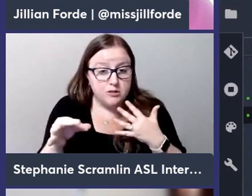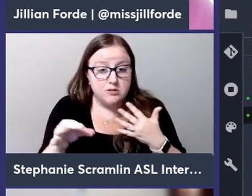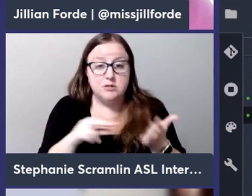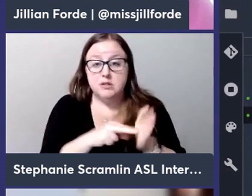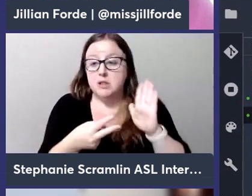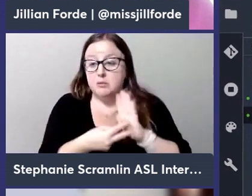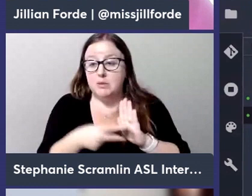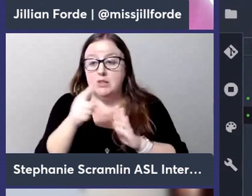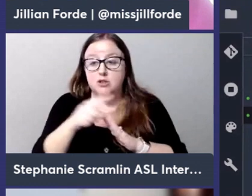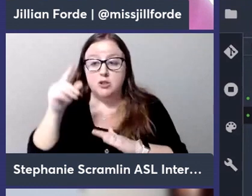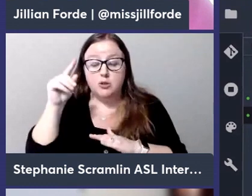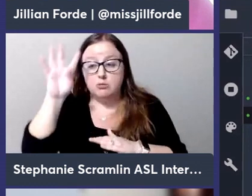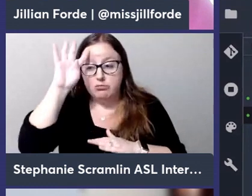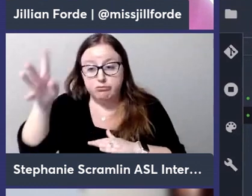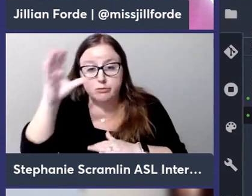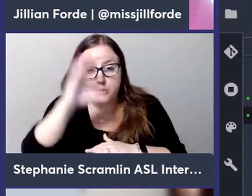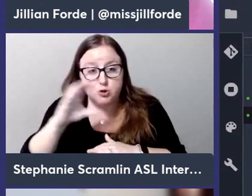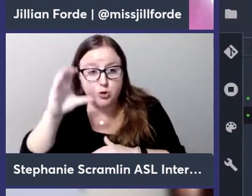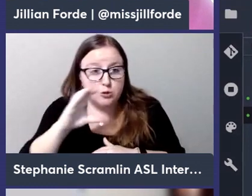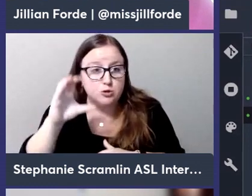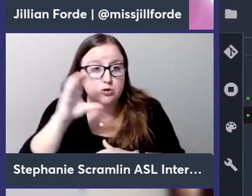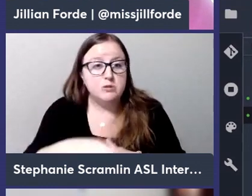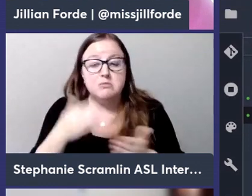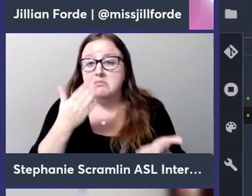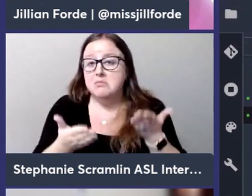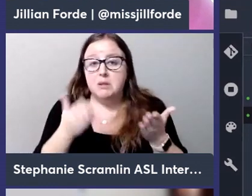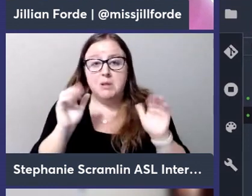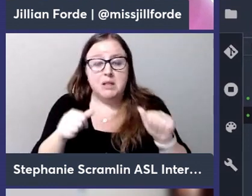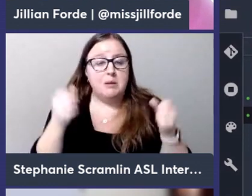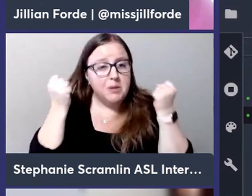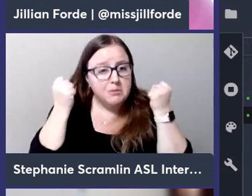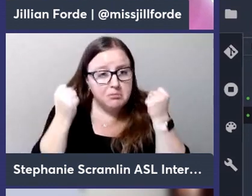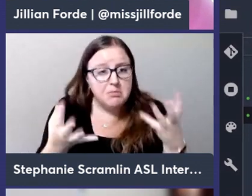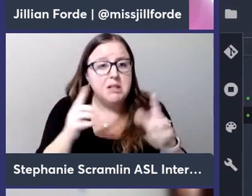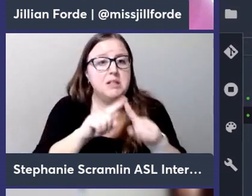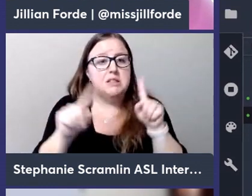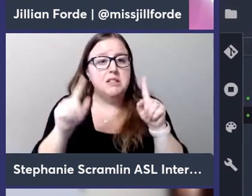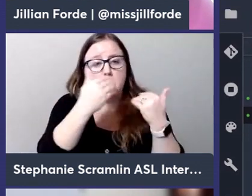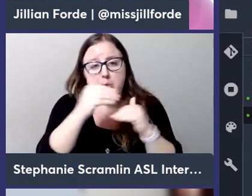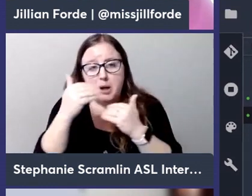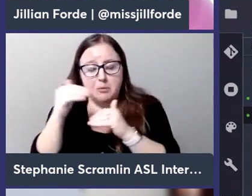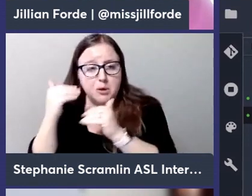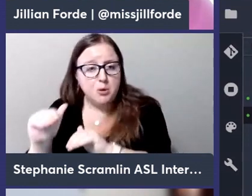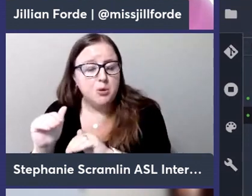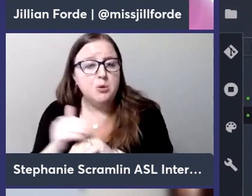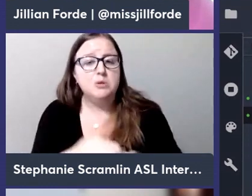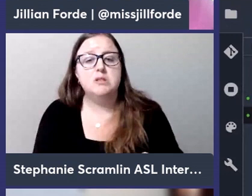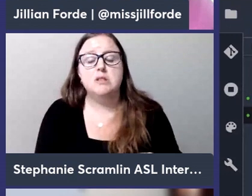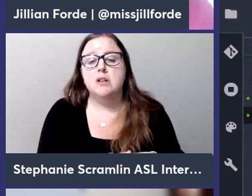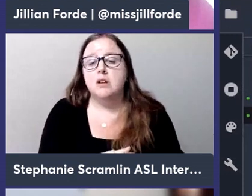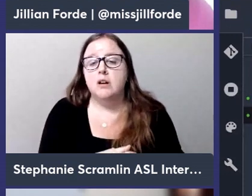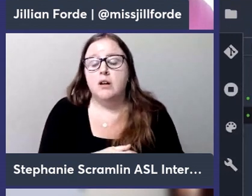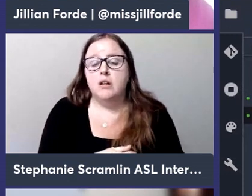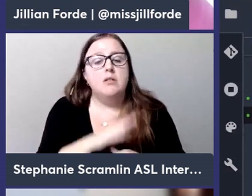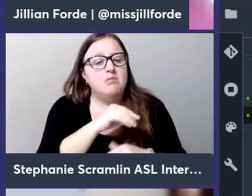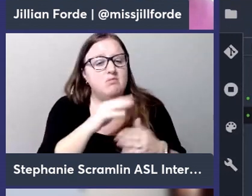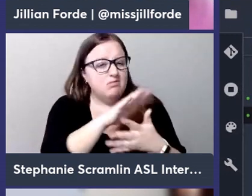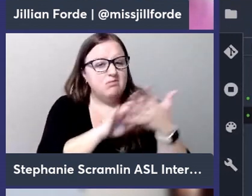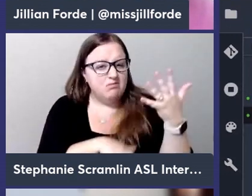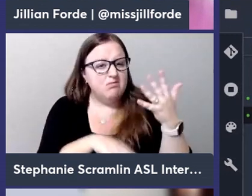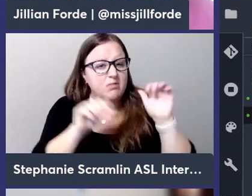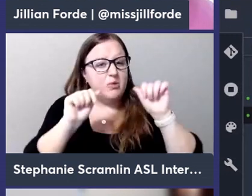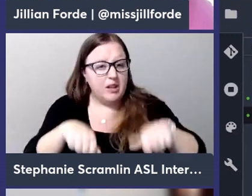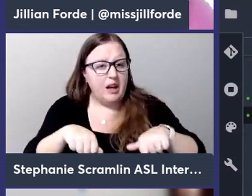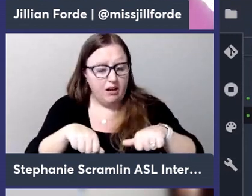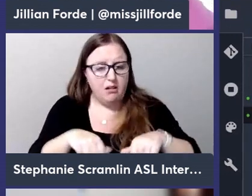the hyperparameter space. Like hyperparameters could be many hyperparameters, like learning rate, regularization parameters, and all that.